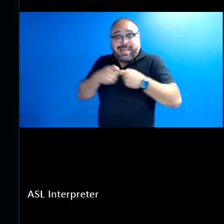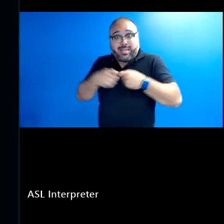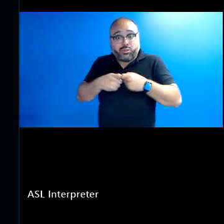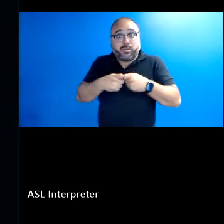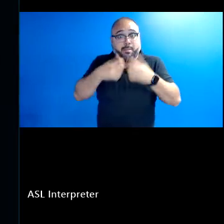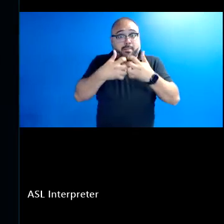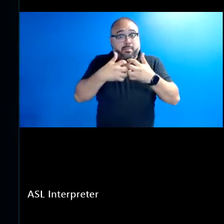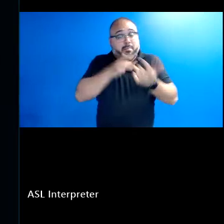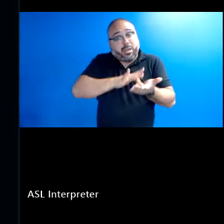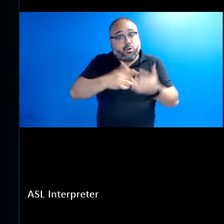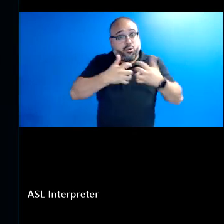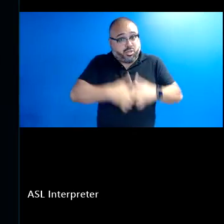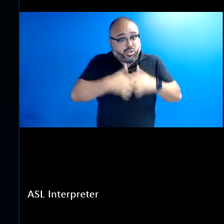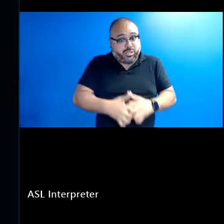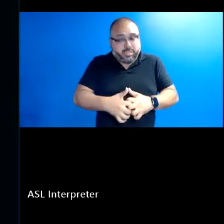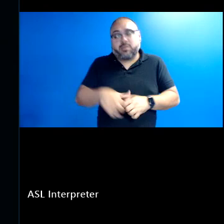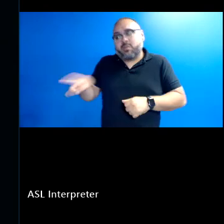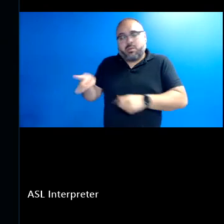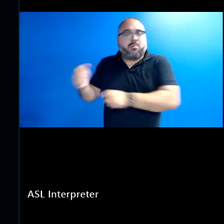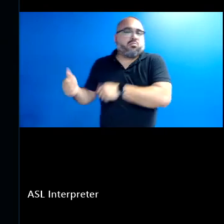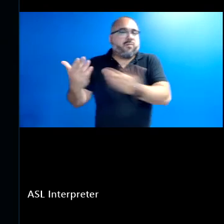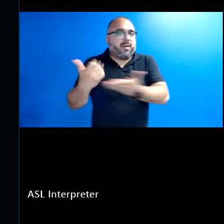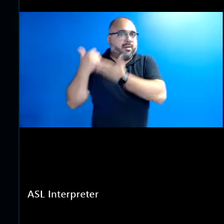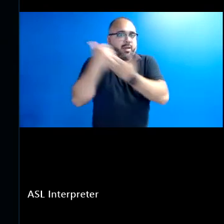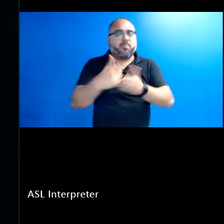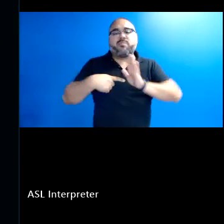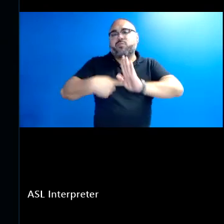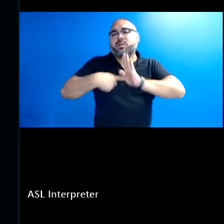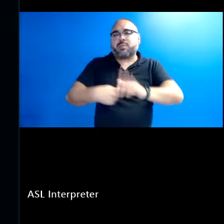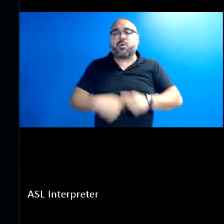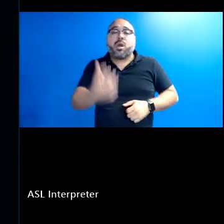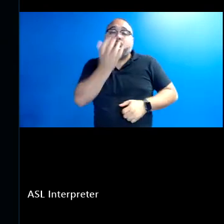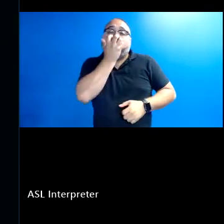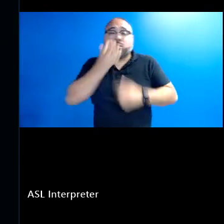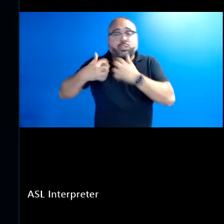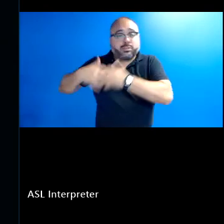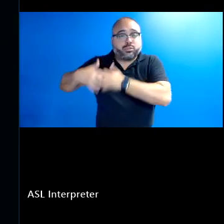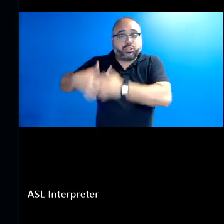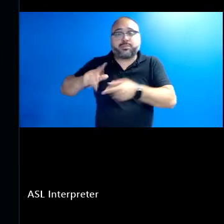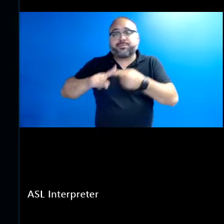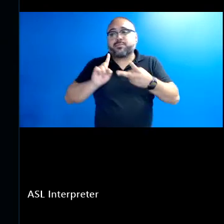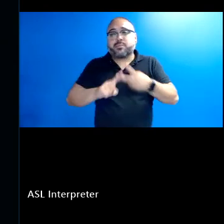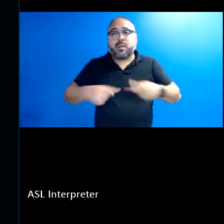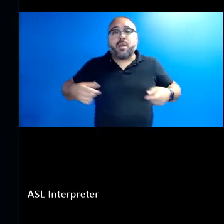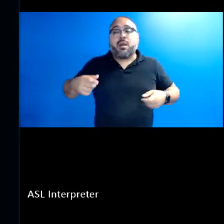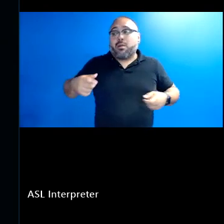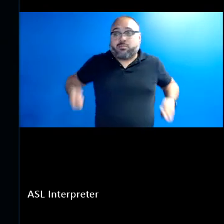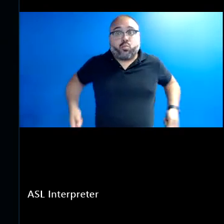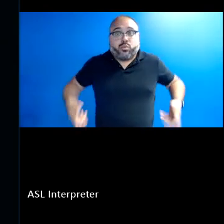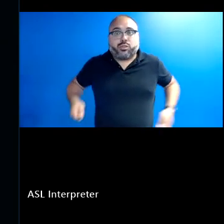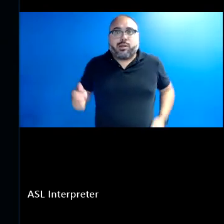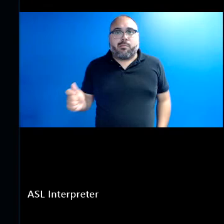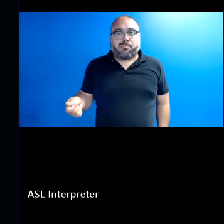equipment or other qualifying medical devices, for example, oxygen generators, motorized wheelchair, or a CPAP